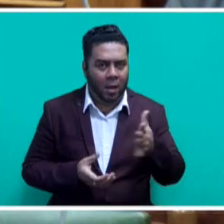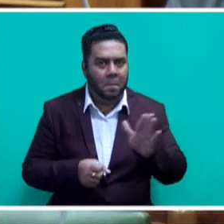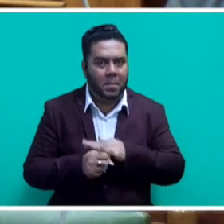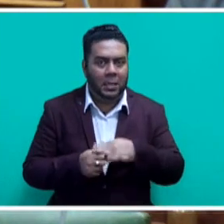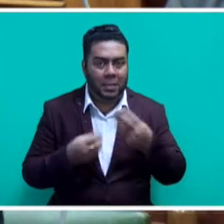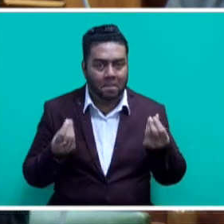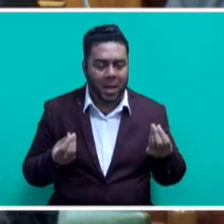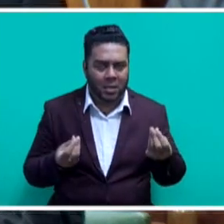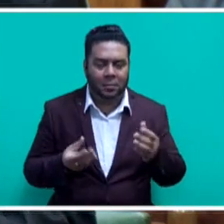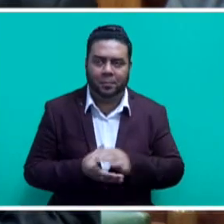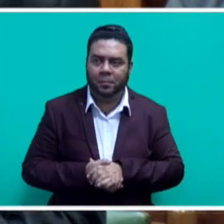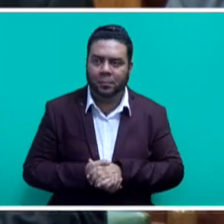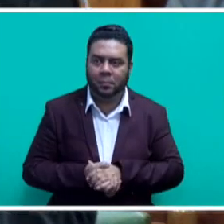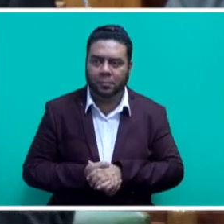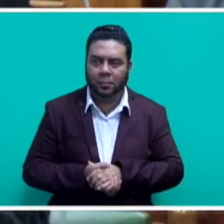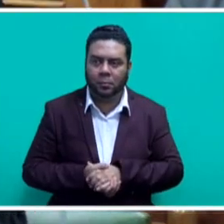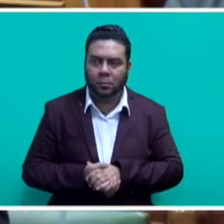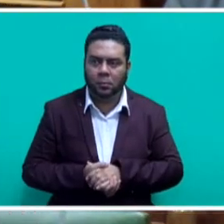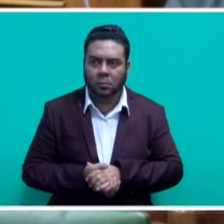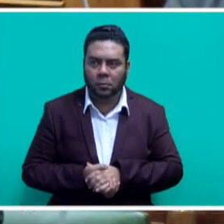So anyway, Mr. Speaker,